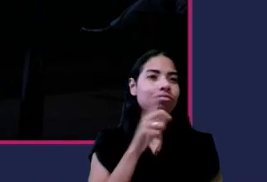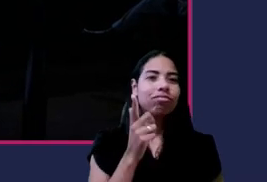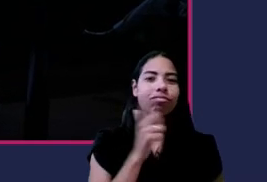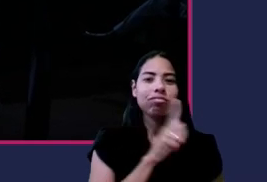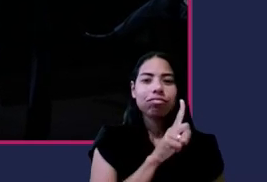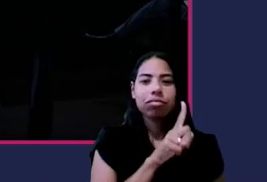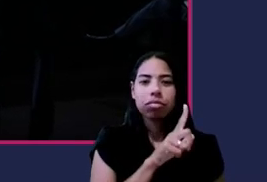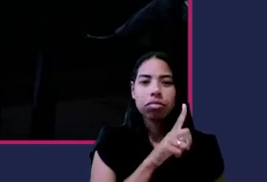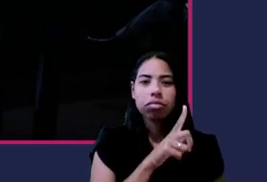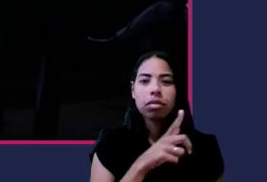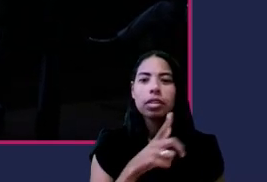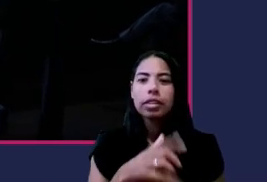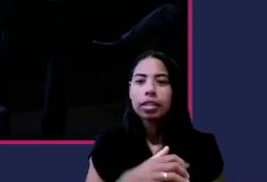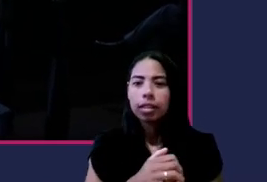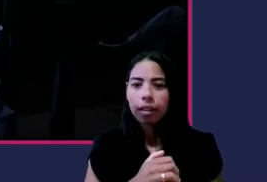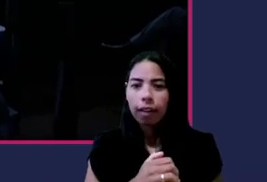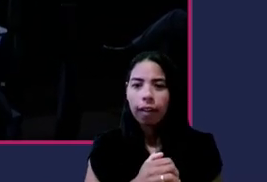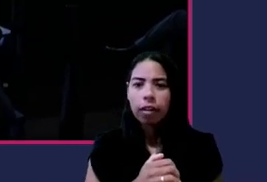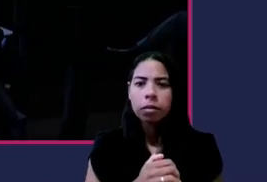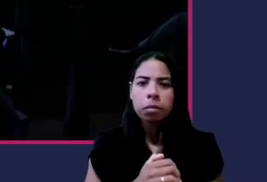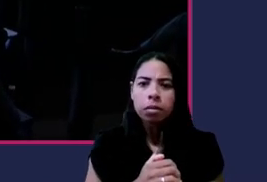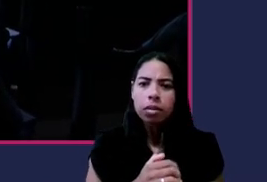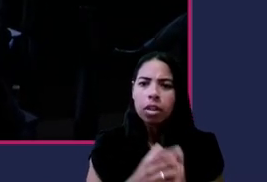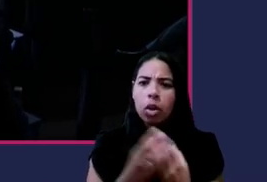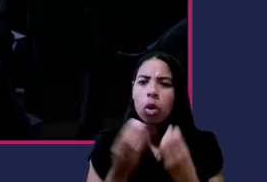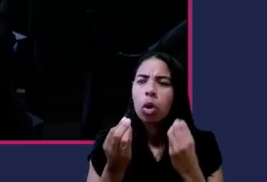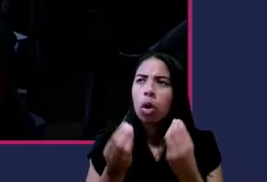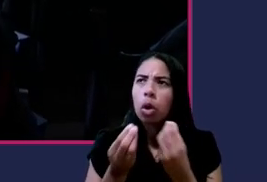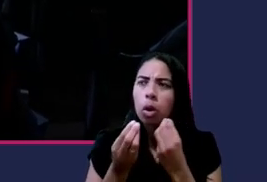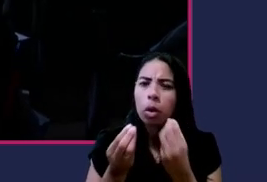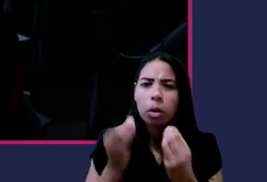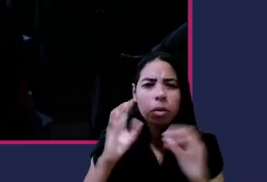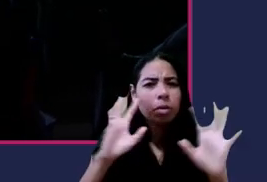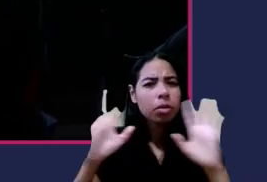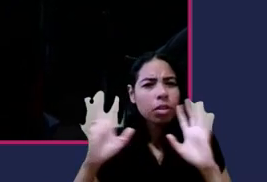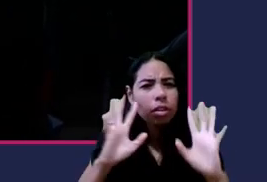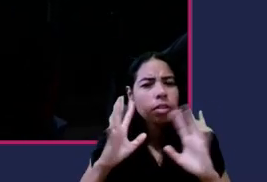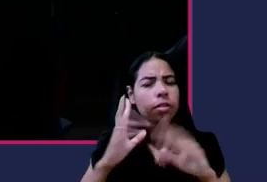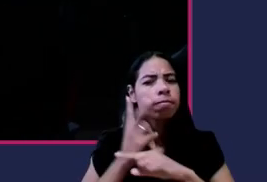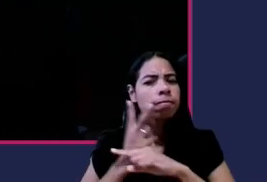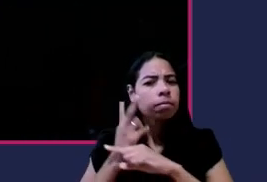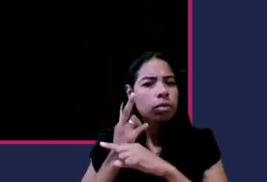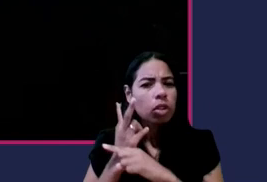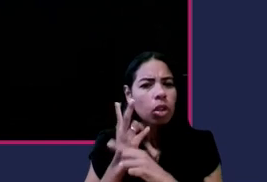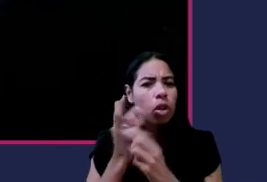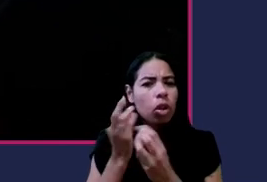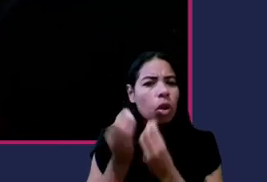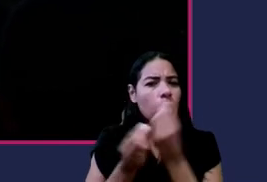conduct research that couldn't be started here. And we have to